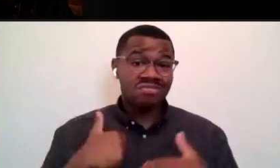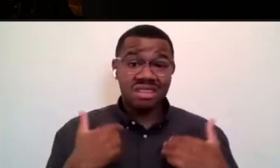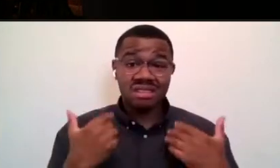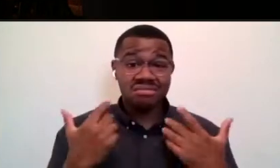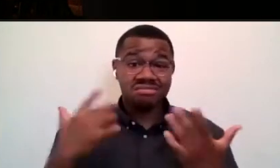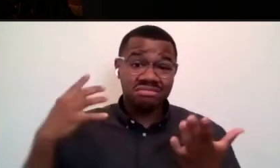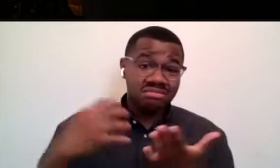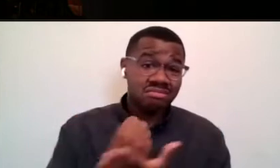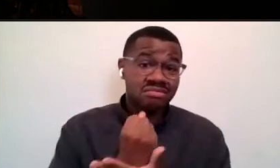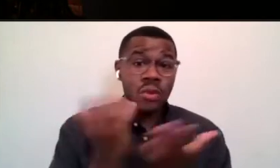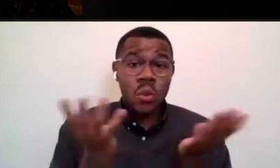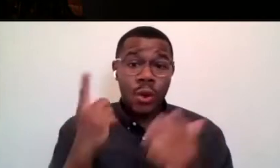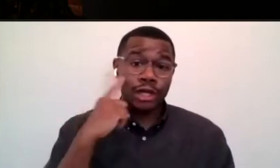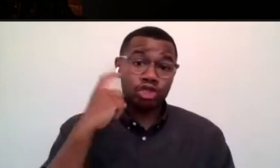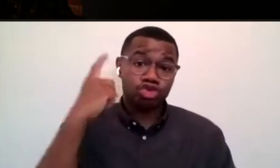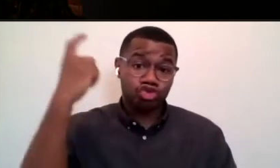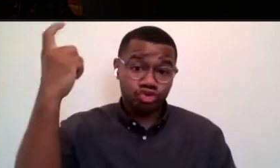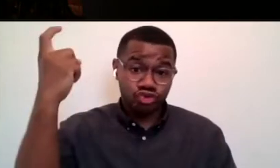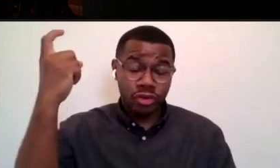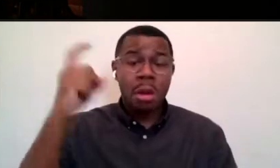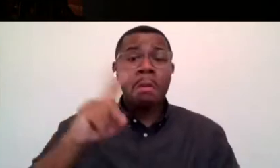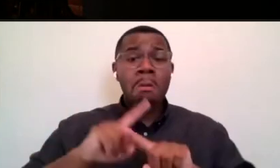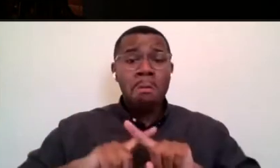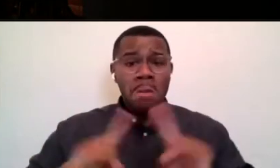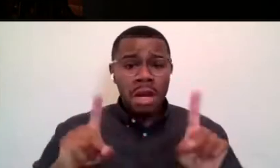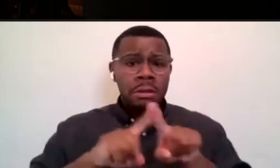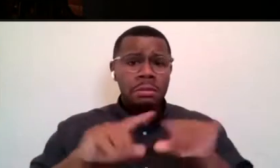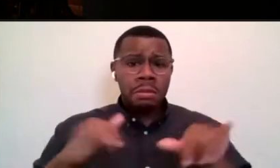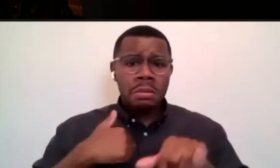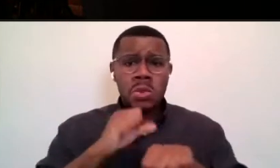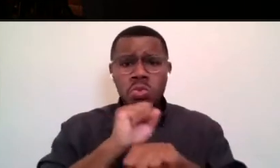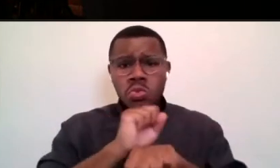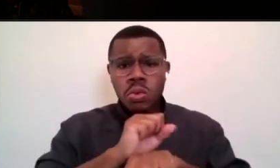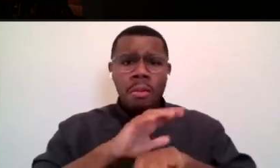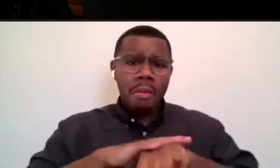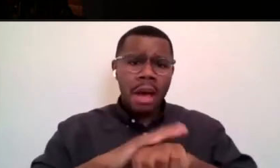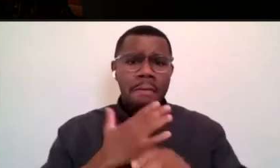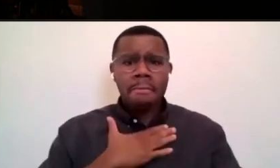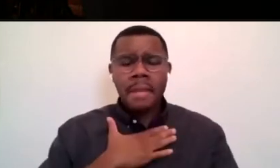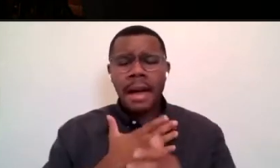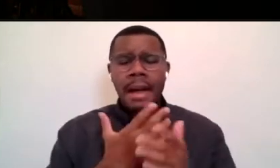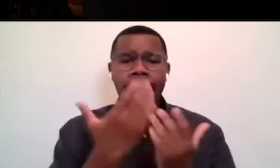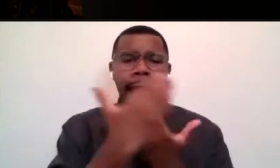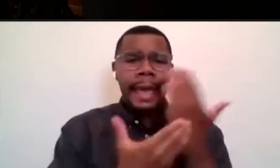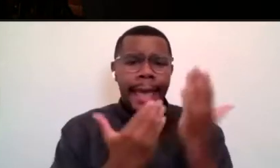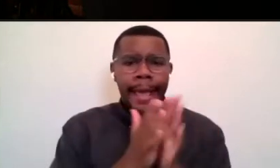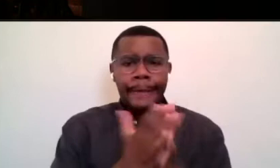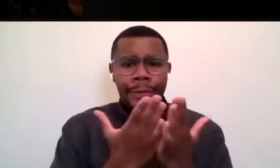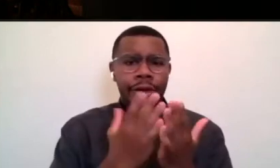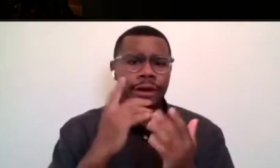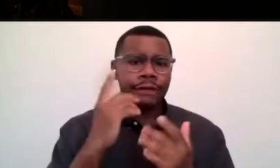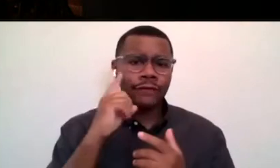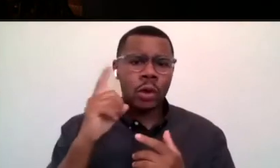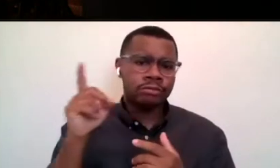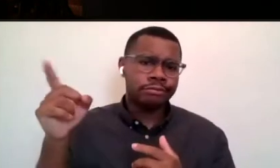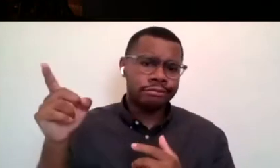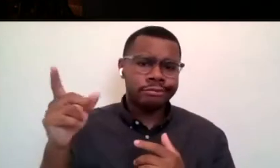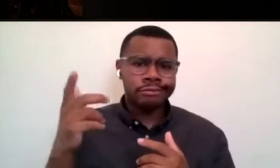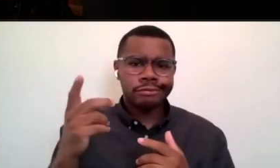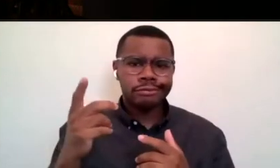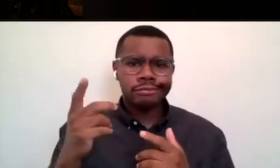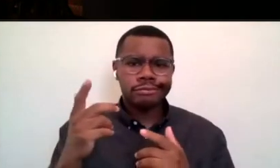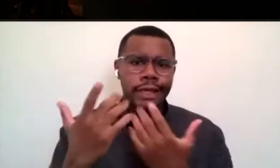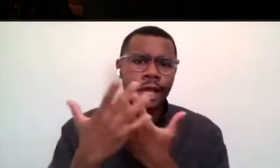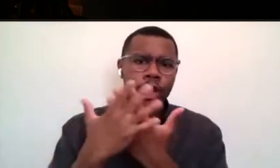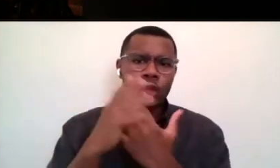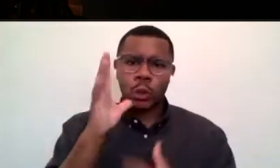But I am working on my handbook for theater for incarcerated women. I'm working on The History of My Family, another